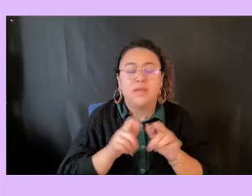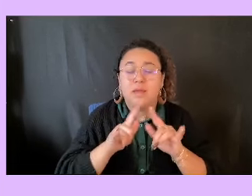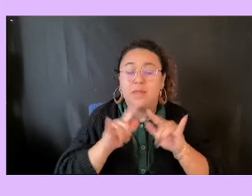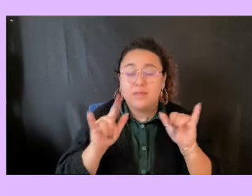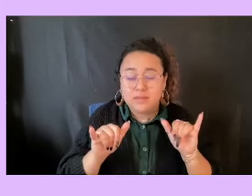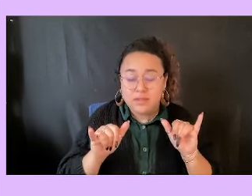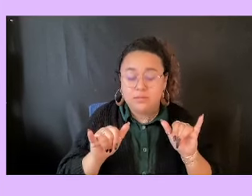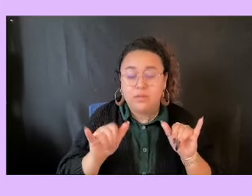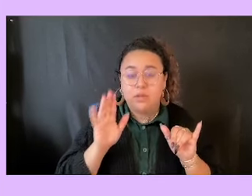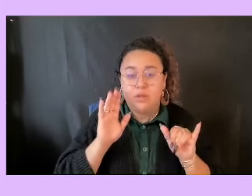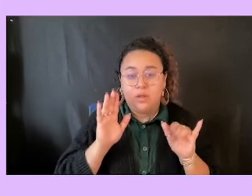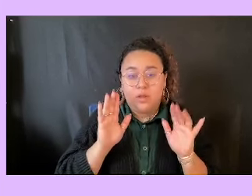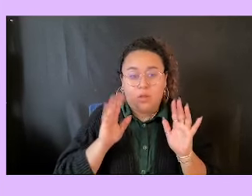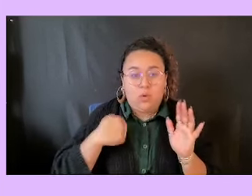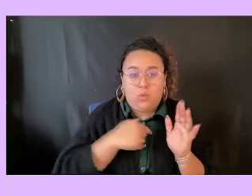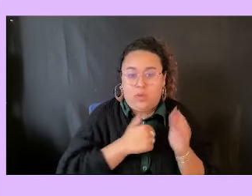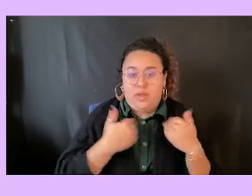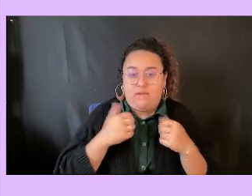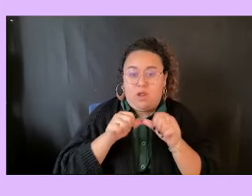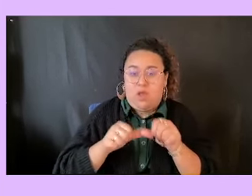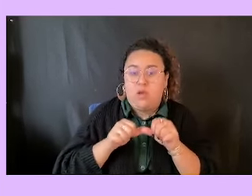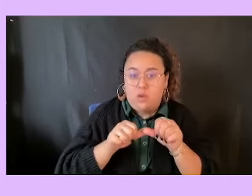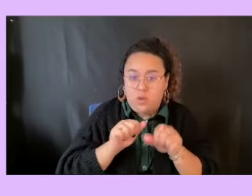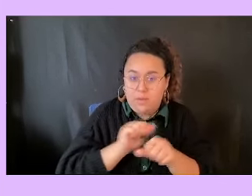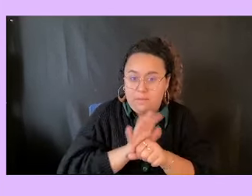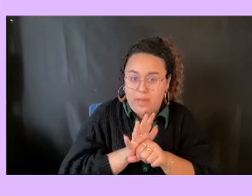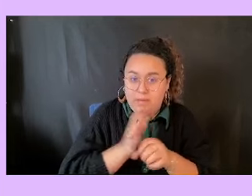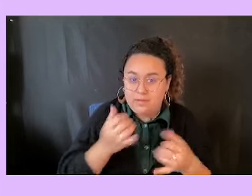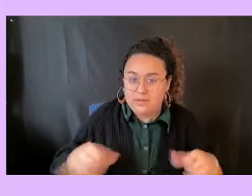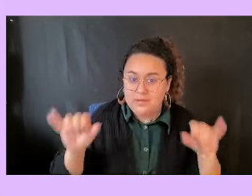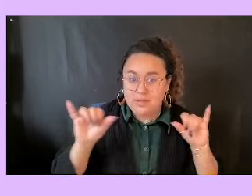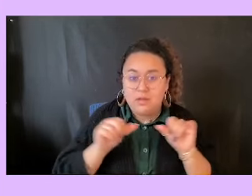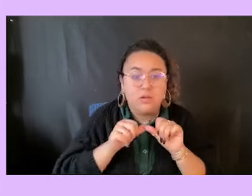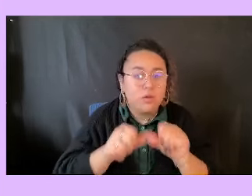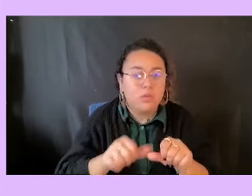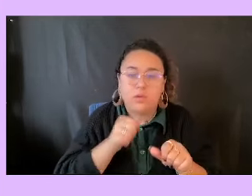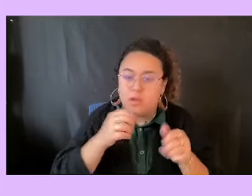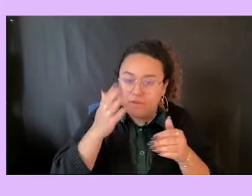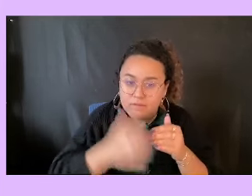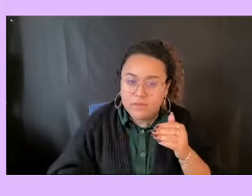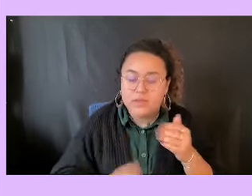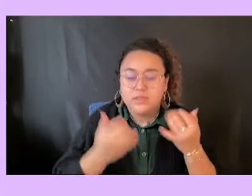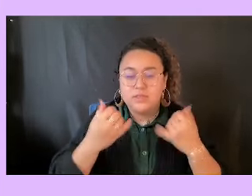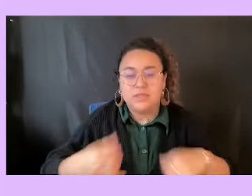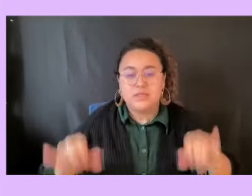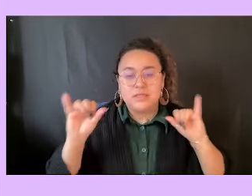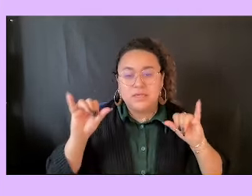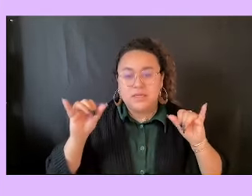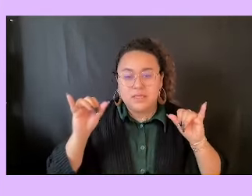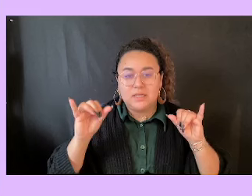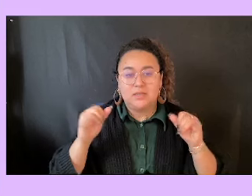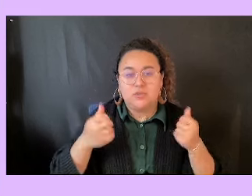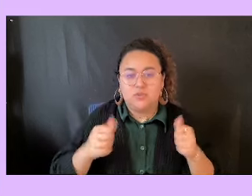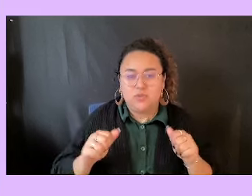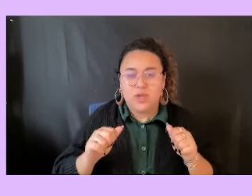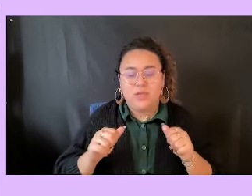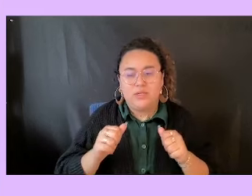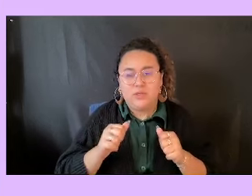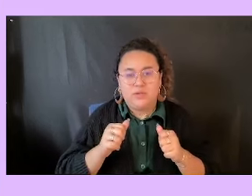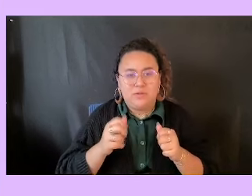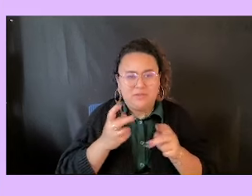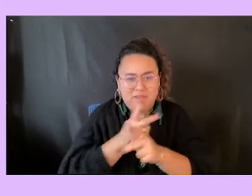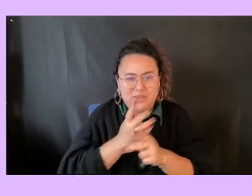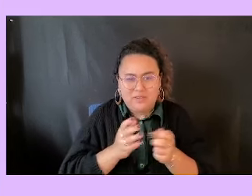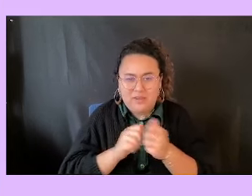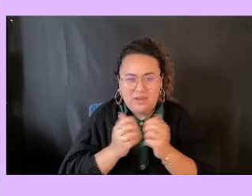there's an ongoing pandemic, right? This is not over. We're still grappling with COVID. I